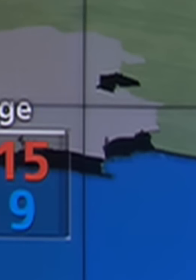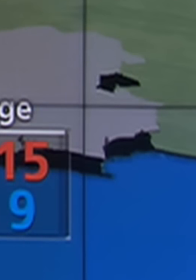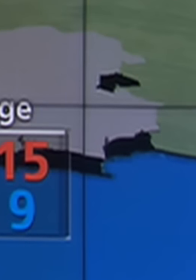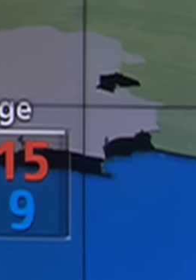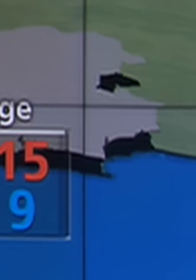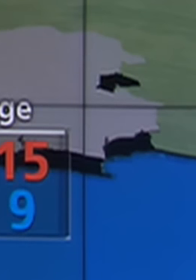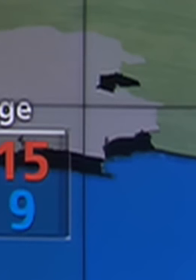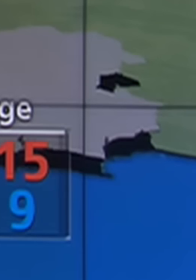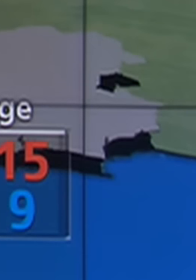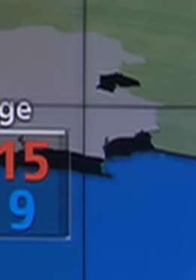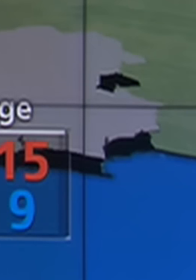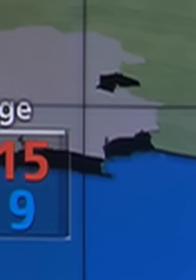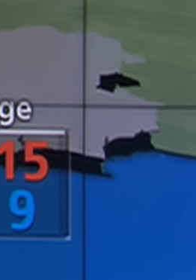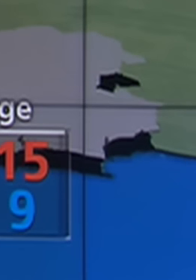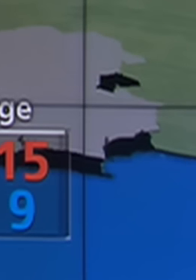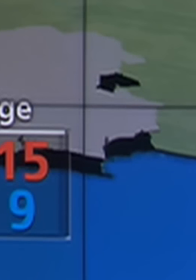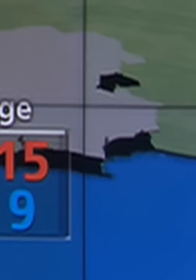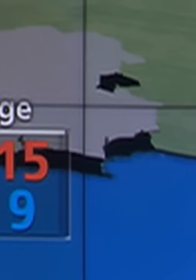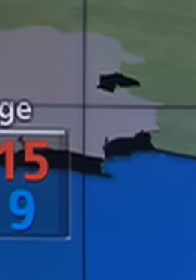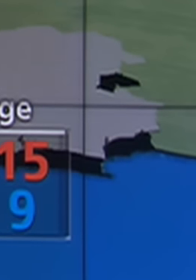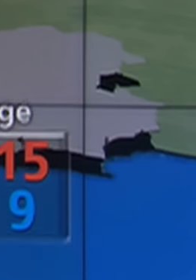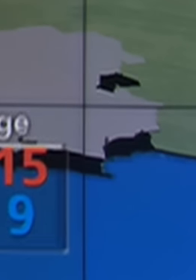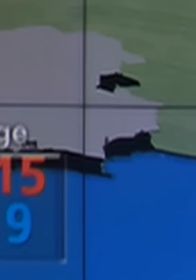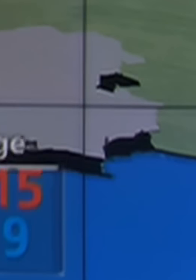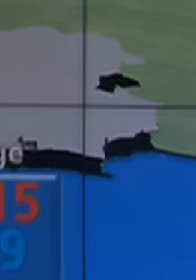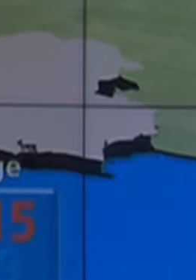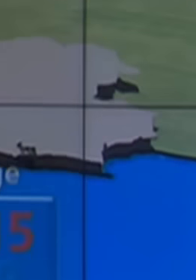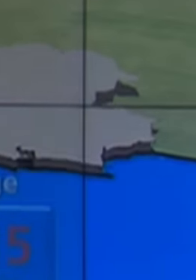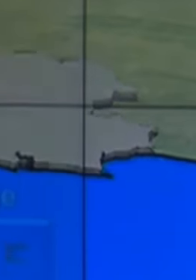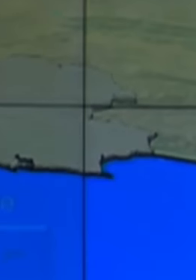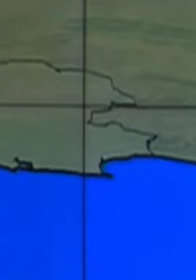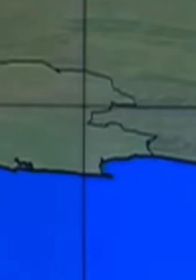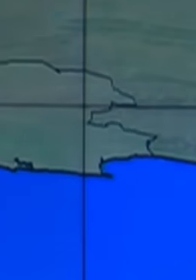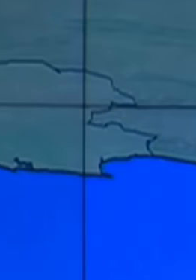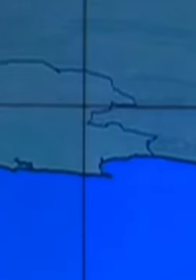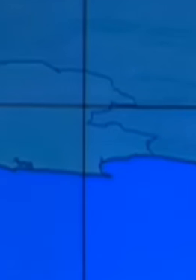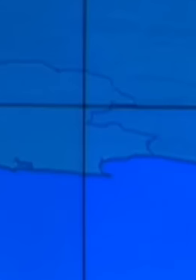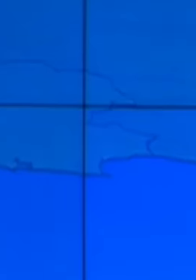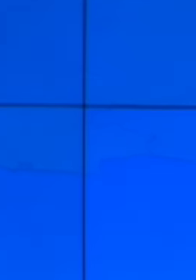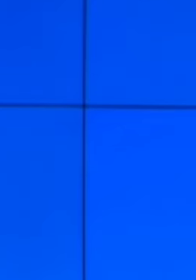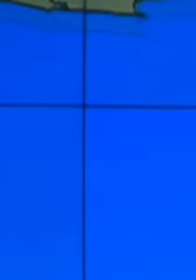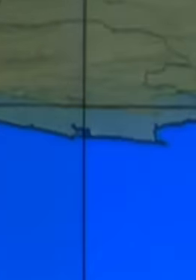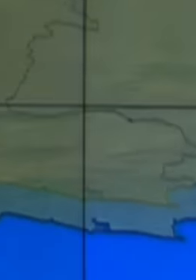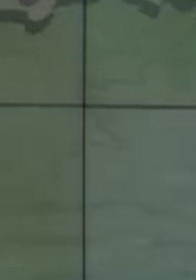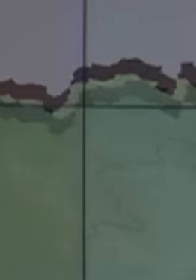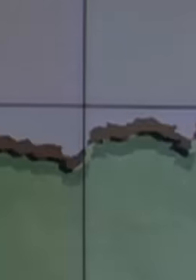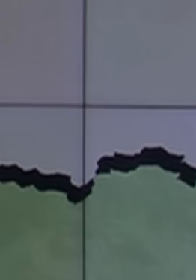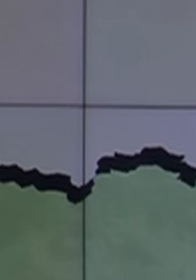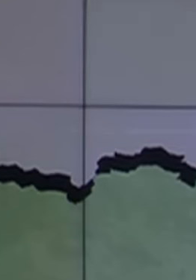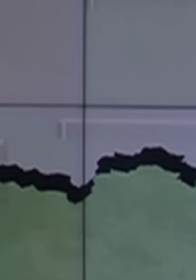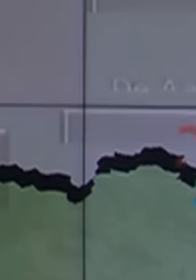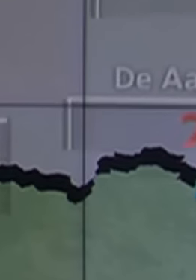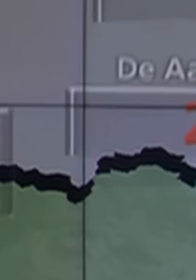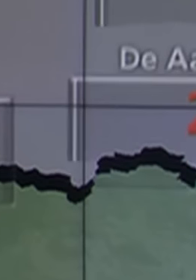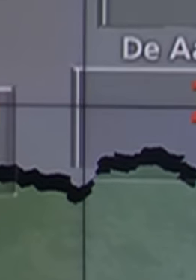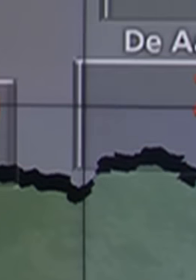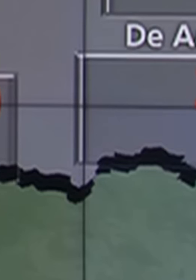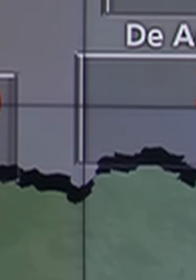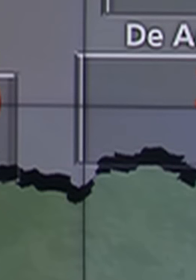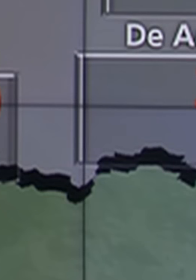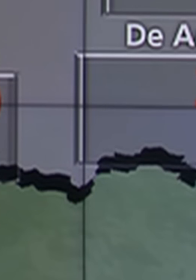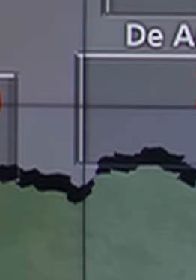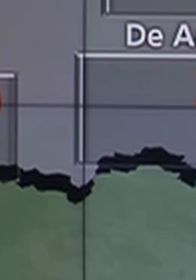tlase fela ho le shome le metse mhlana ka fela Rivers Daily tla qala fela ho robedi ho fitla ho le shome le metse metsotso e mehlano kaofela wa fihla hona ka hare